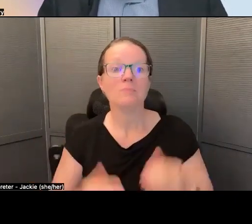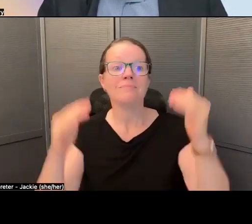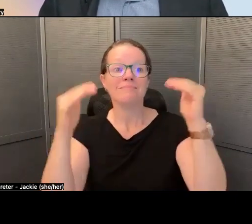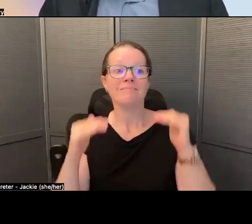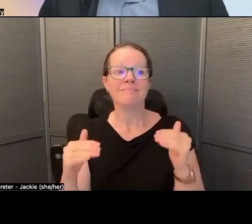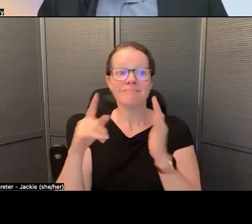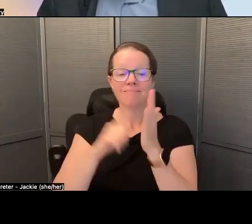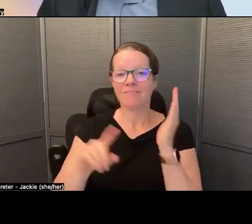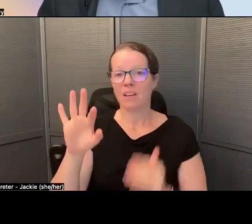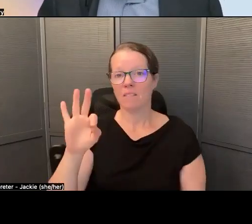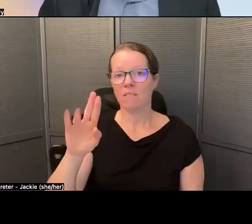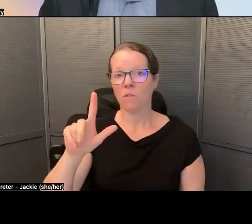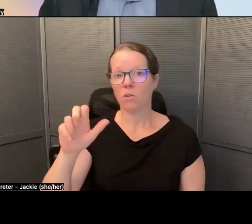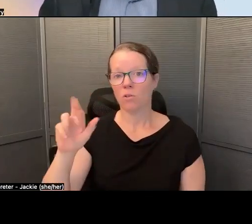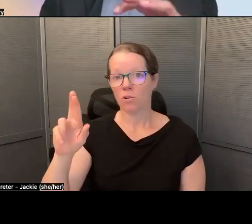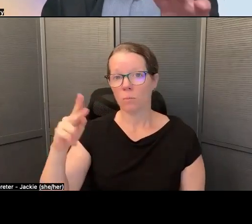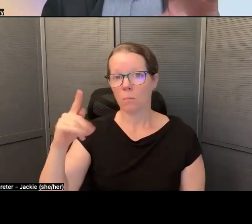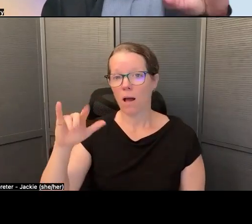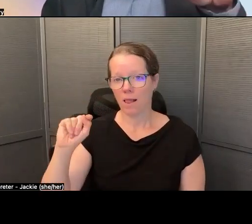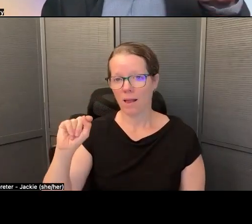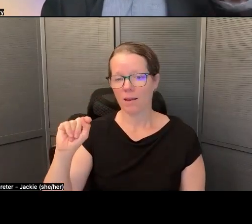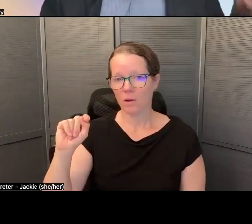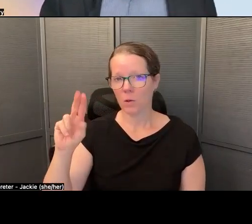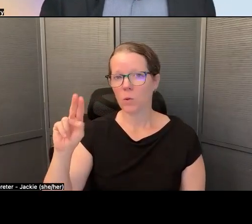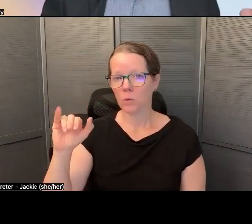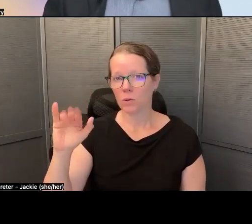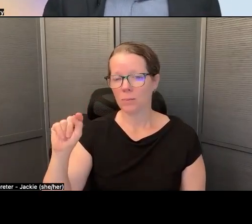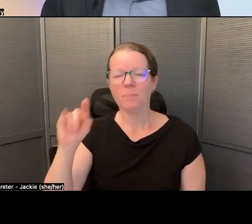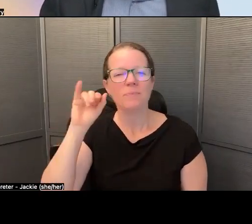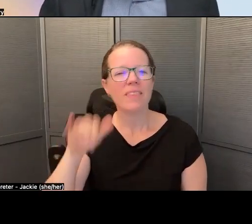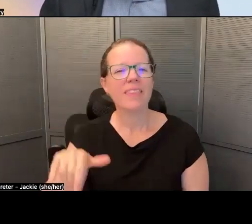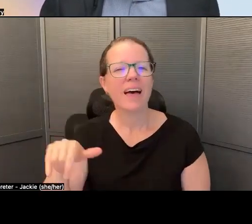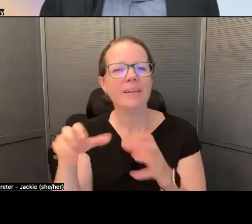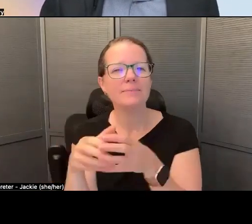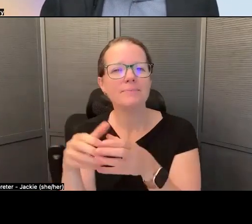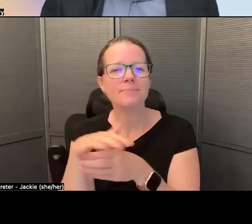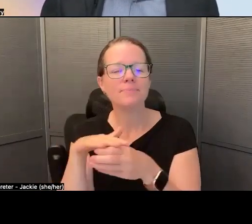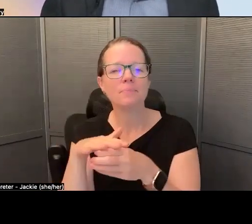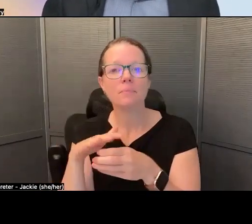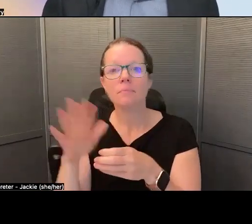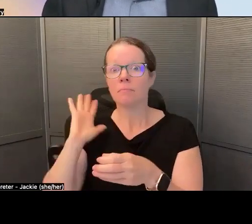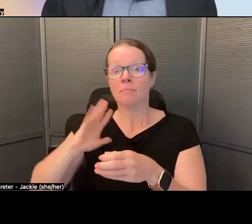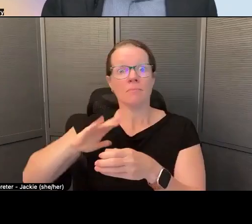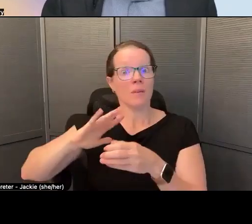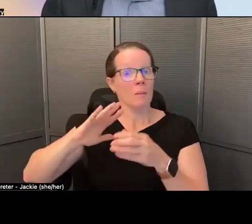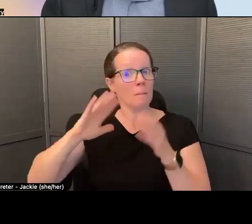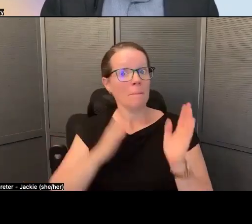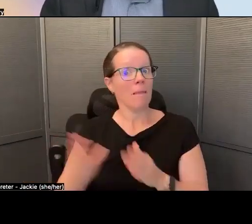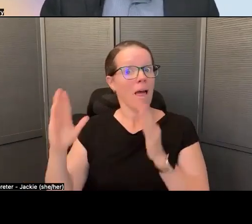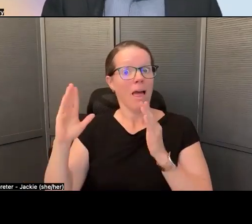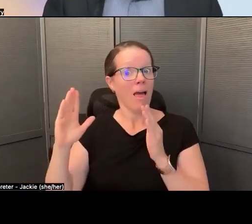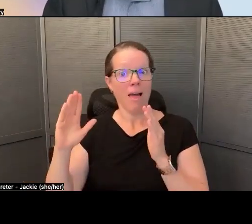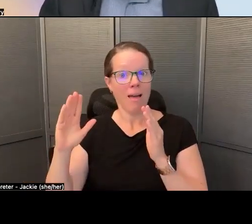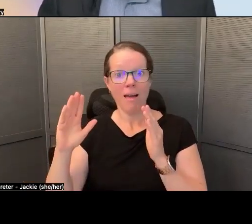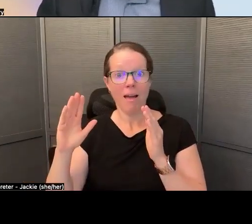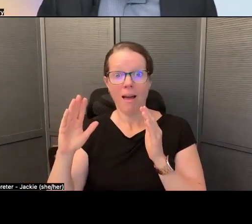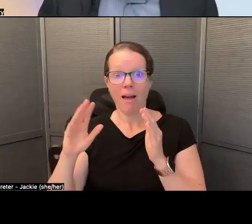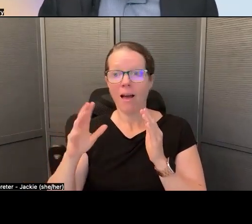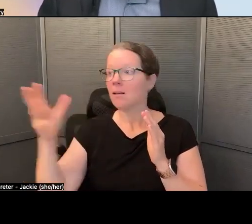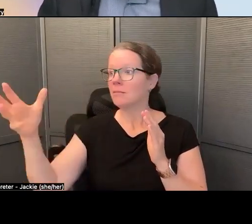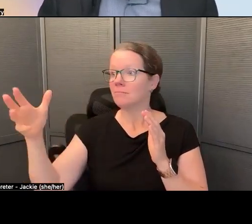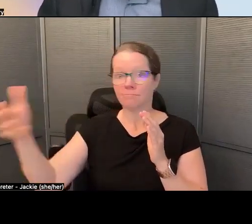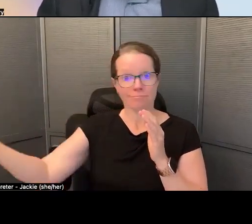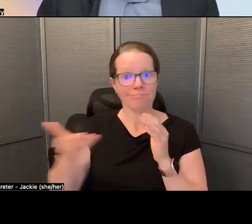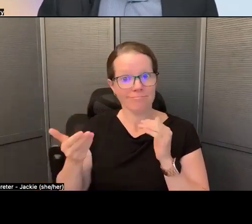unit. This is the one we originally had a different pilot unit participating in the pilot, but we switched to include